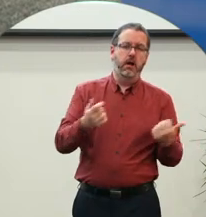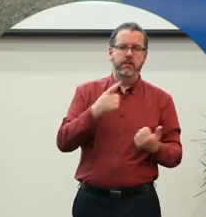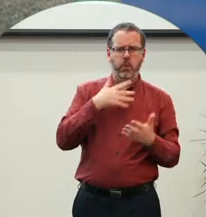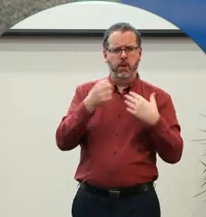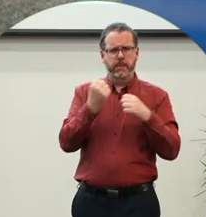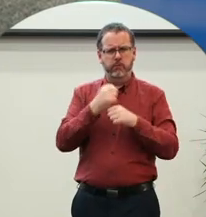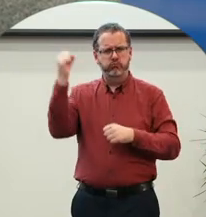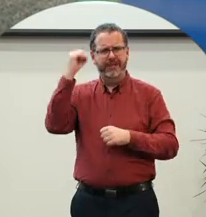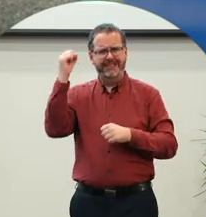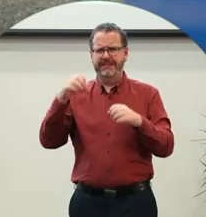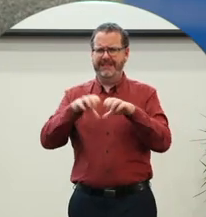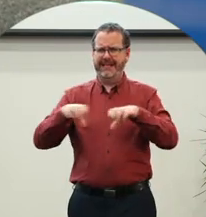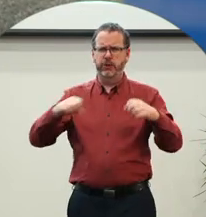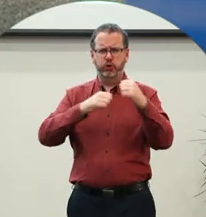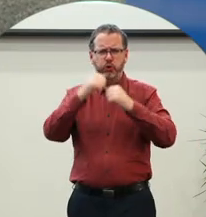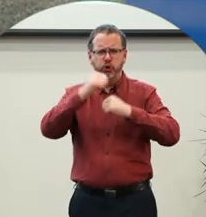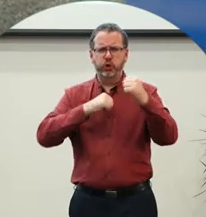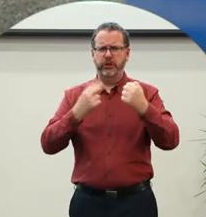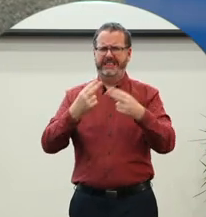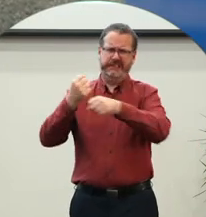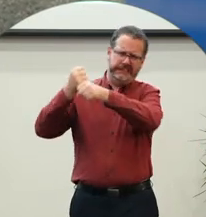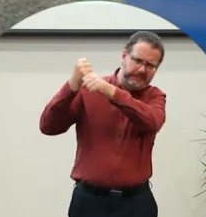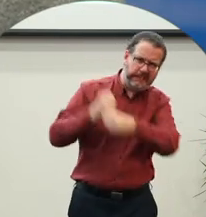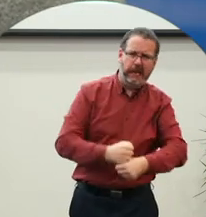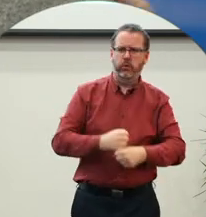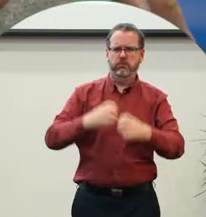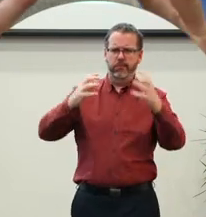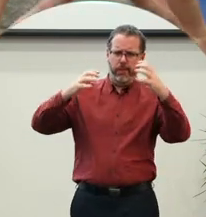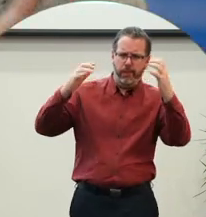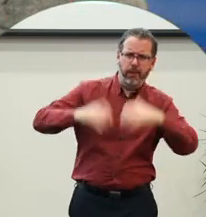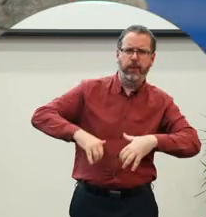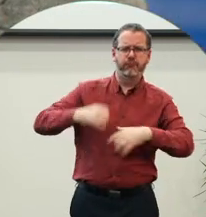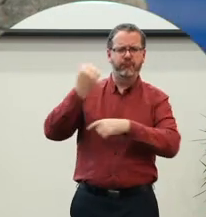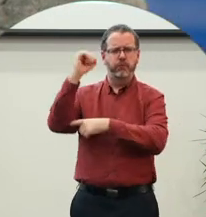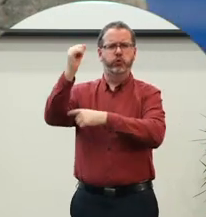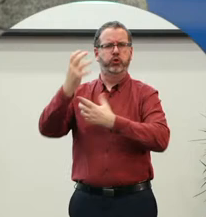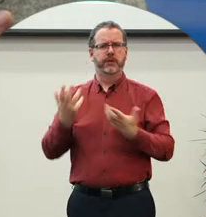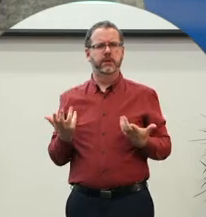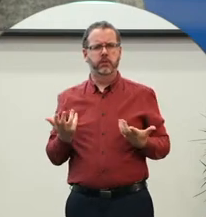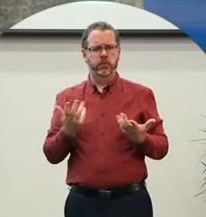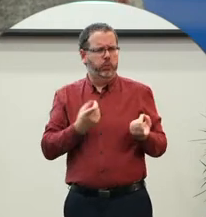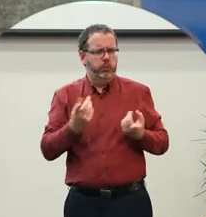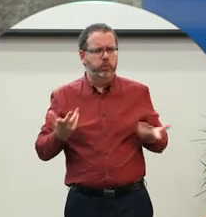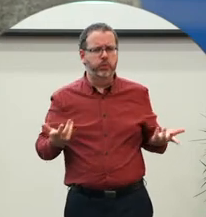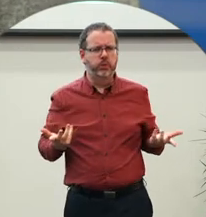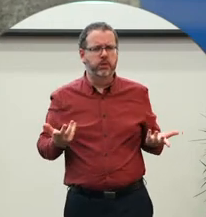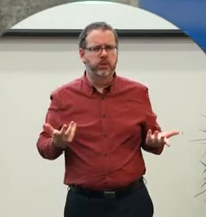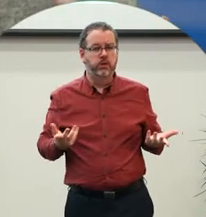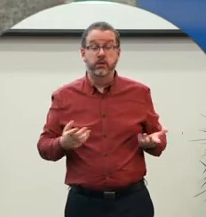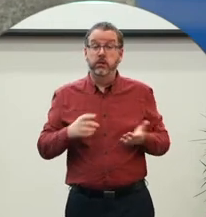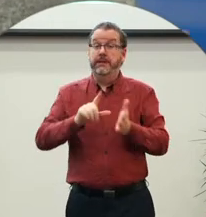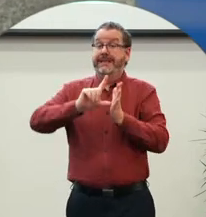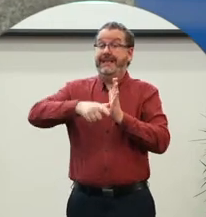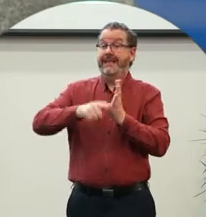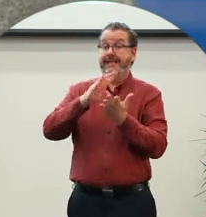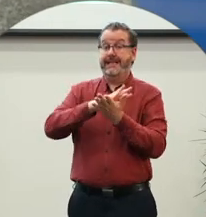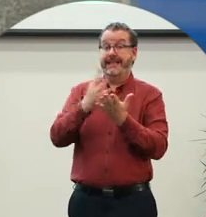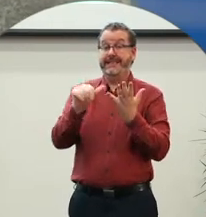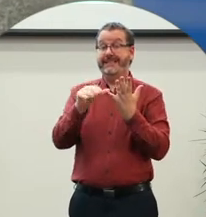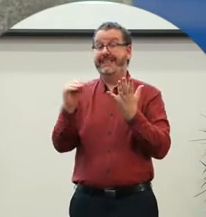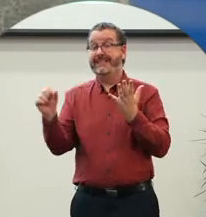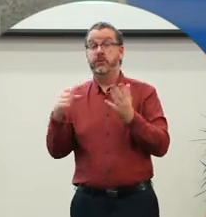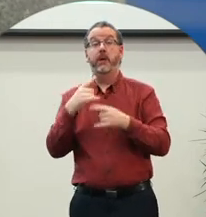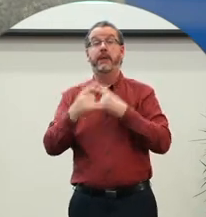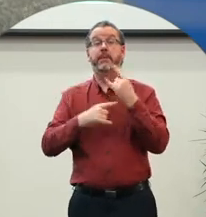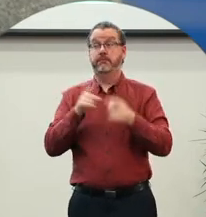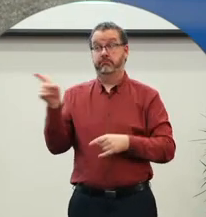bring the revolution? And he said, well, it's in the late 1960s, the Troubles had broken up in Northern Ireland,